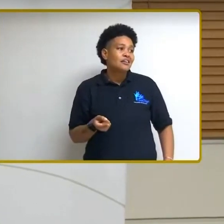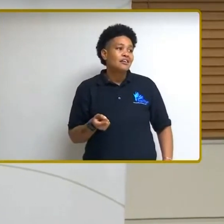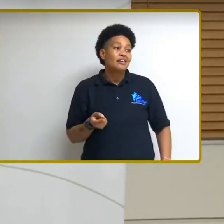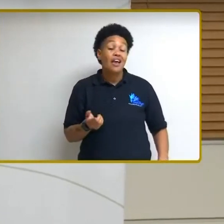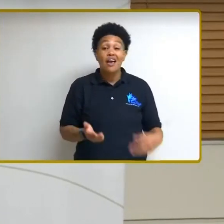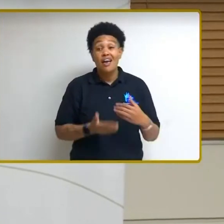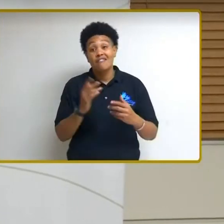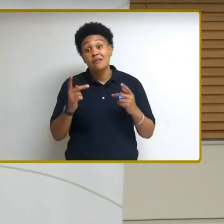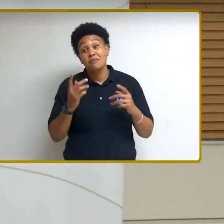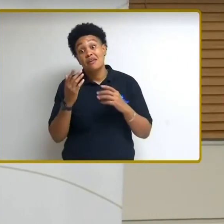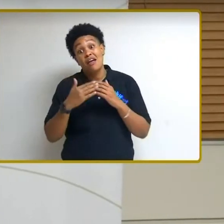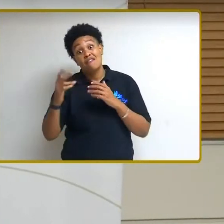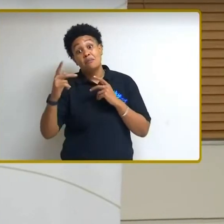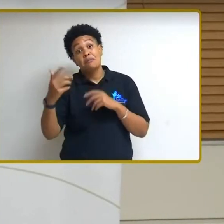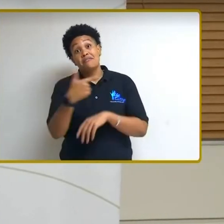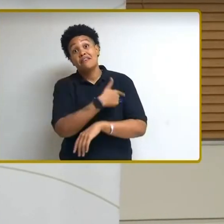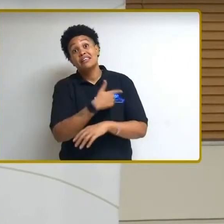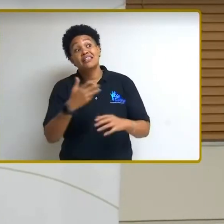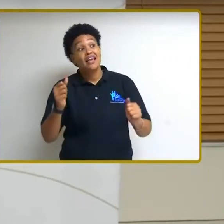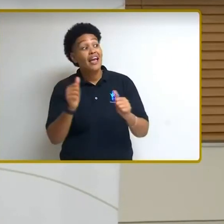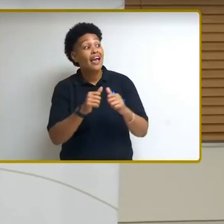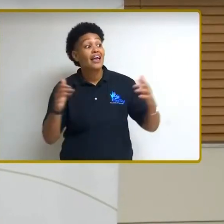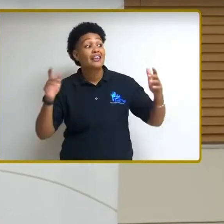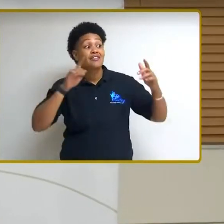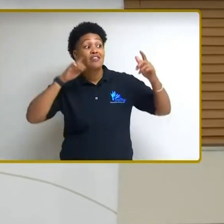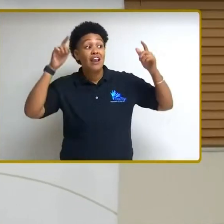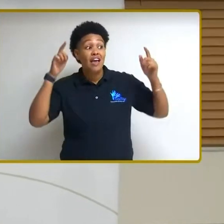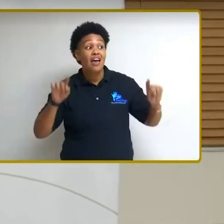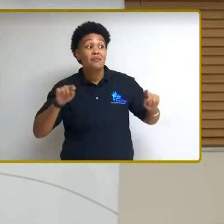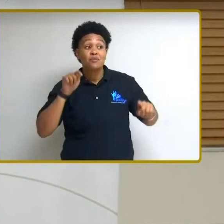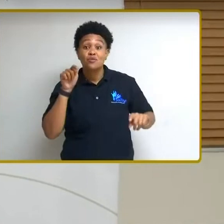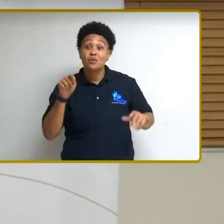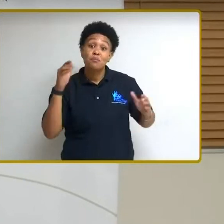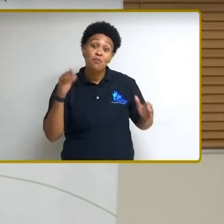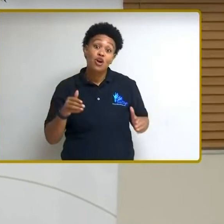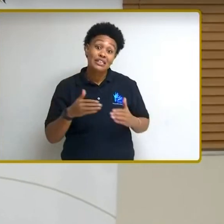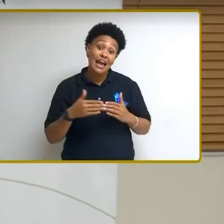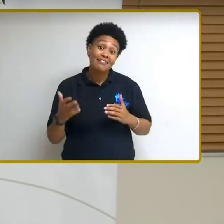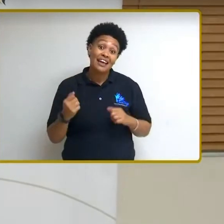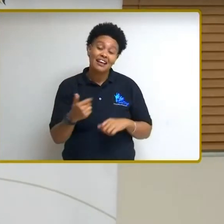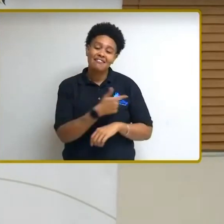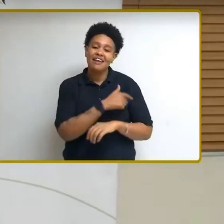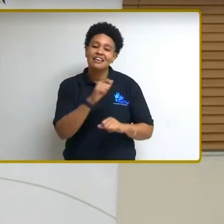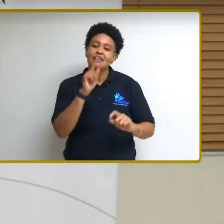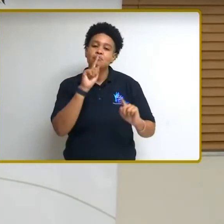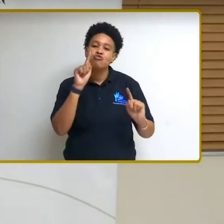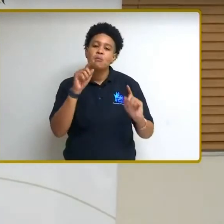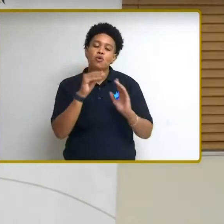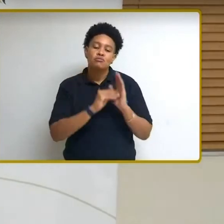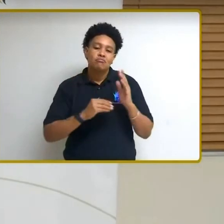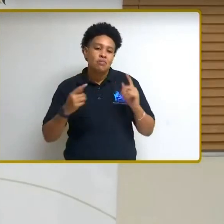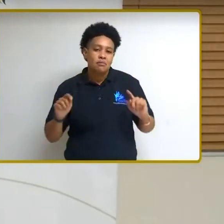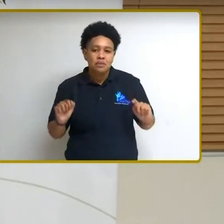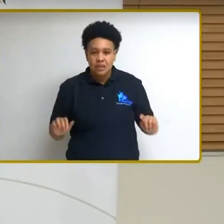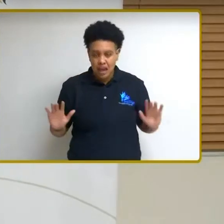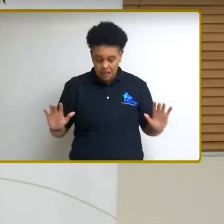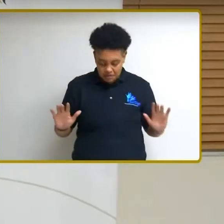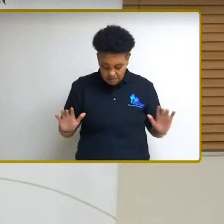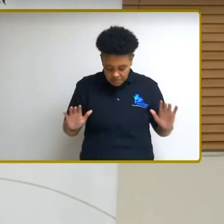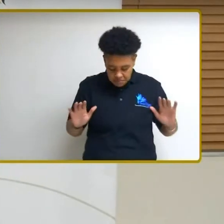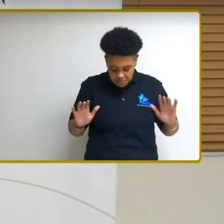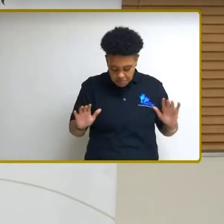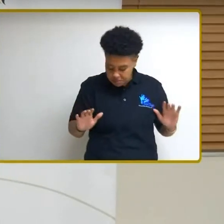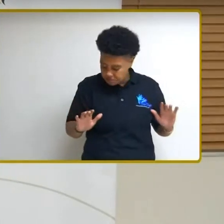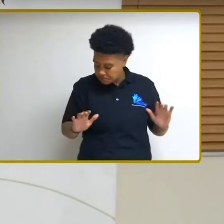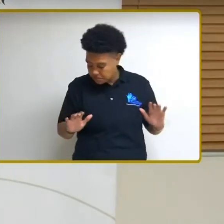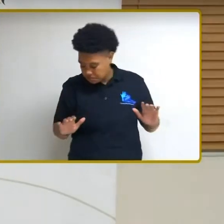get the vaccines, anything that happened to them can be reported. No,